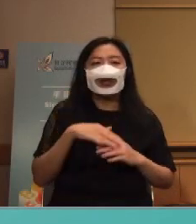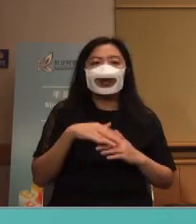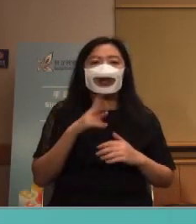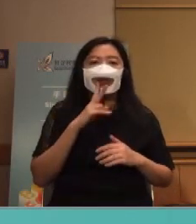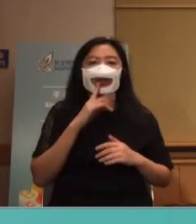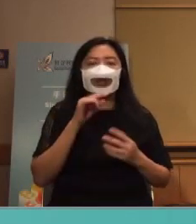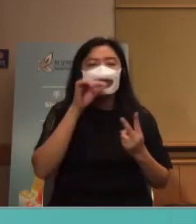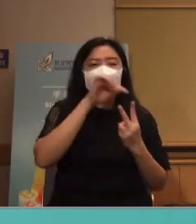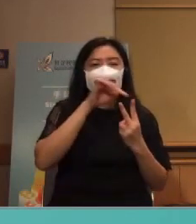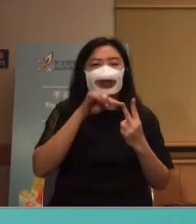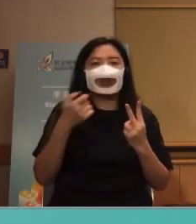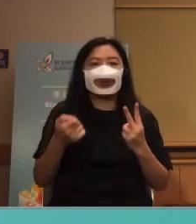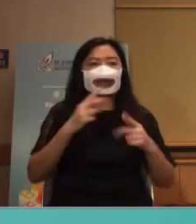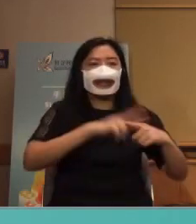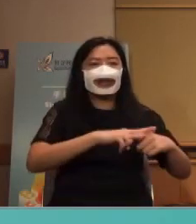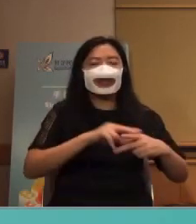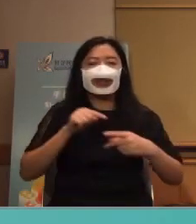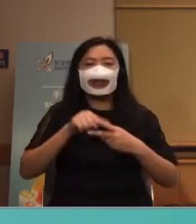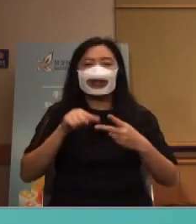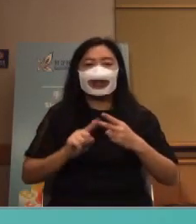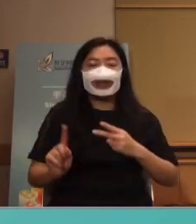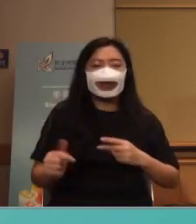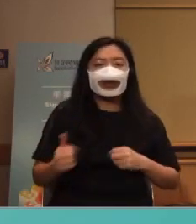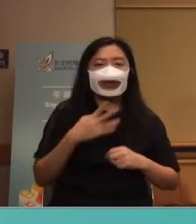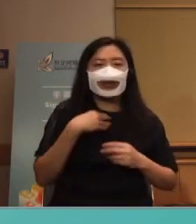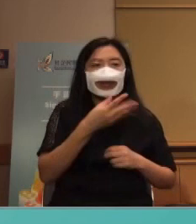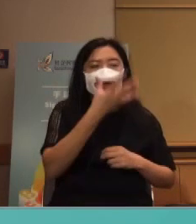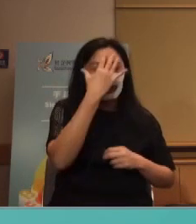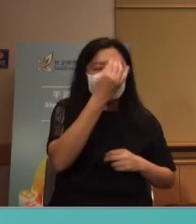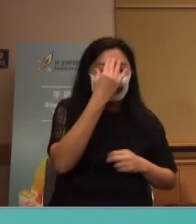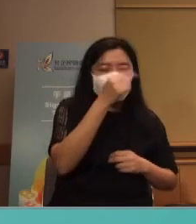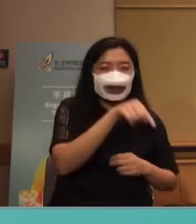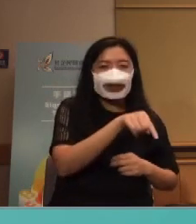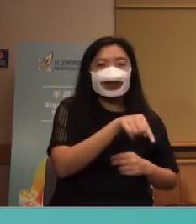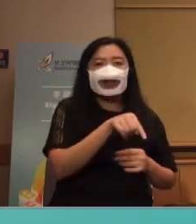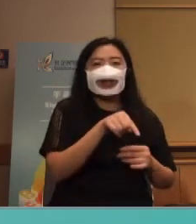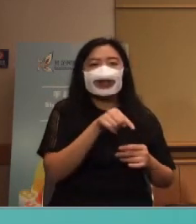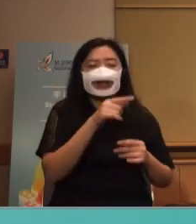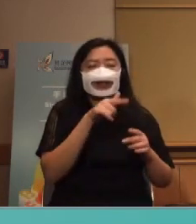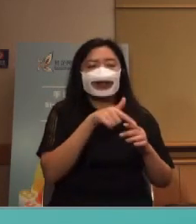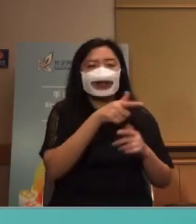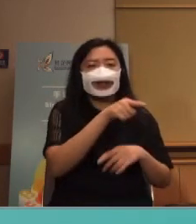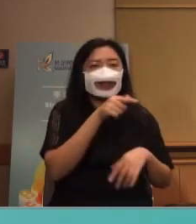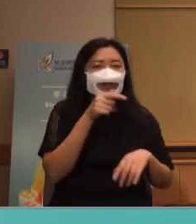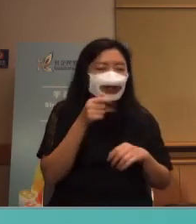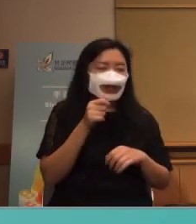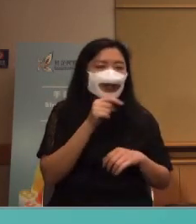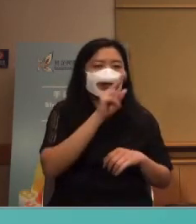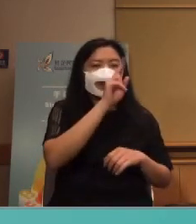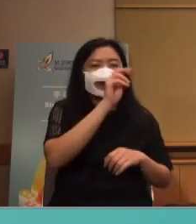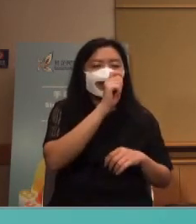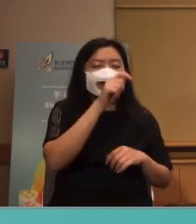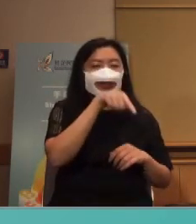still say DGen people are easiest to sell. They're more open-minded to, they're not stupid, but they're first adopter,